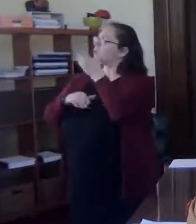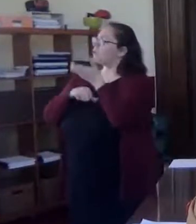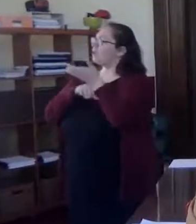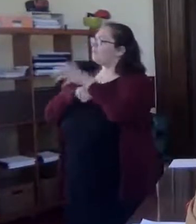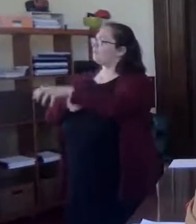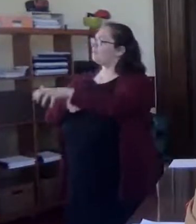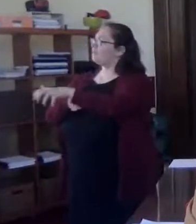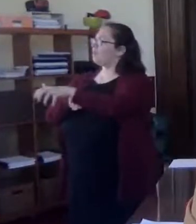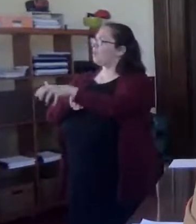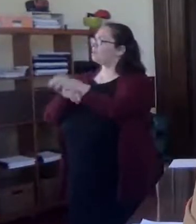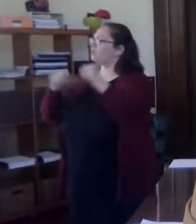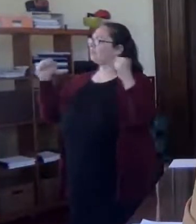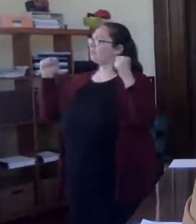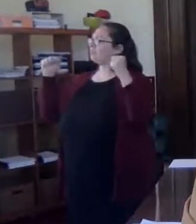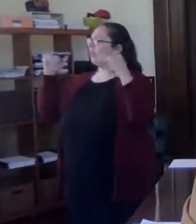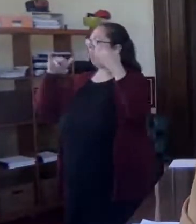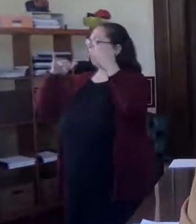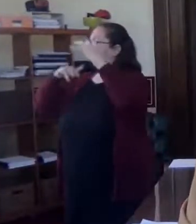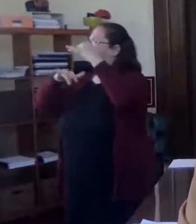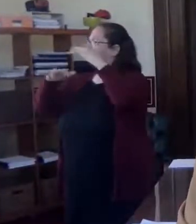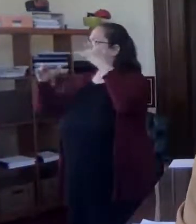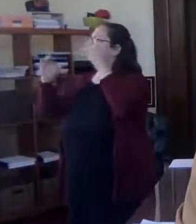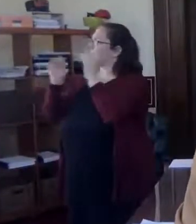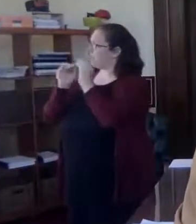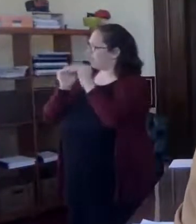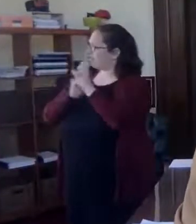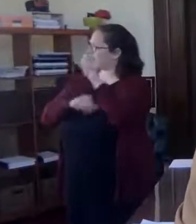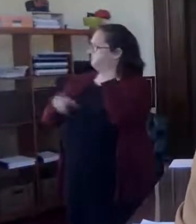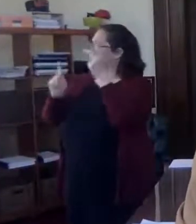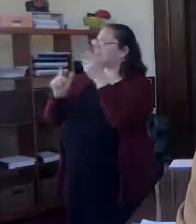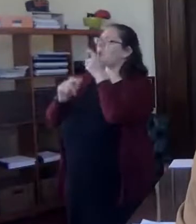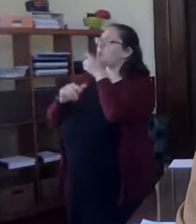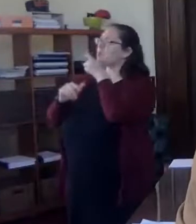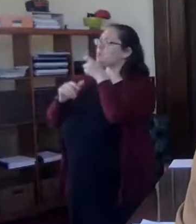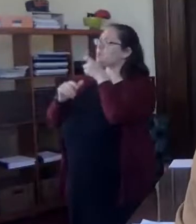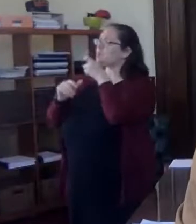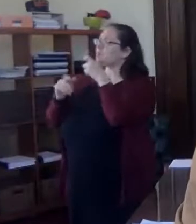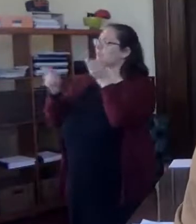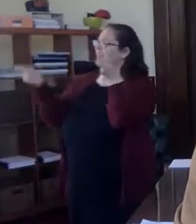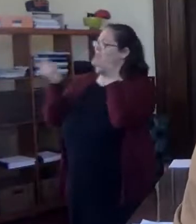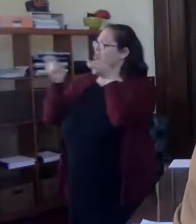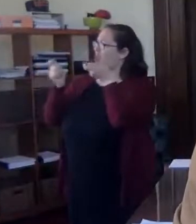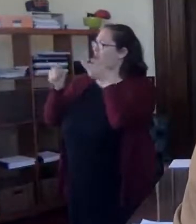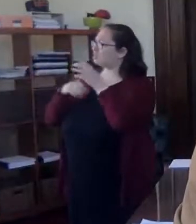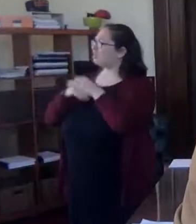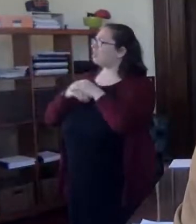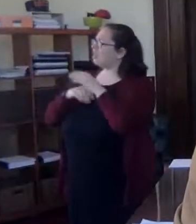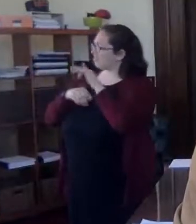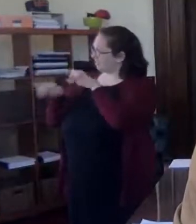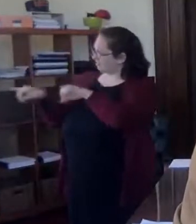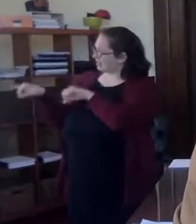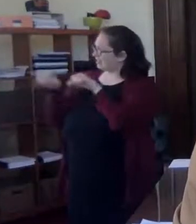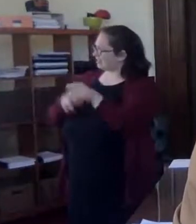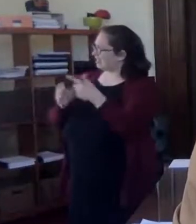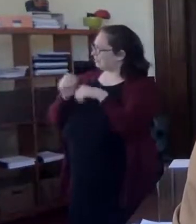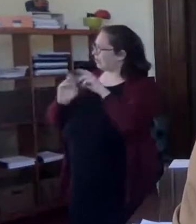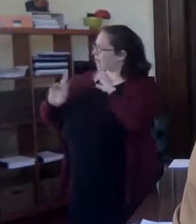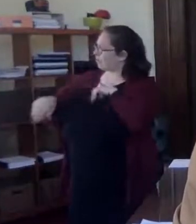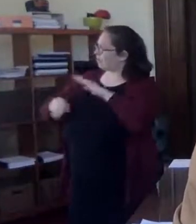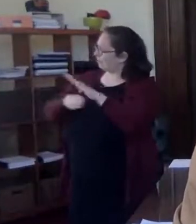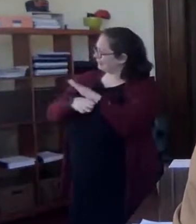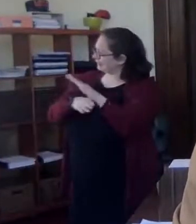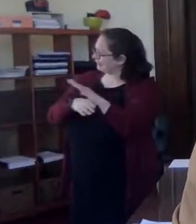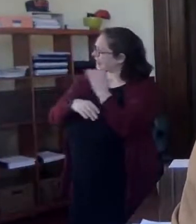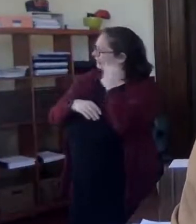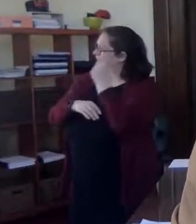large gatherings that might have more than 10 people, and is that the same number that Dr. Eccles gave about reporting businesses that he can use if